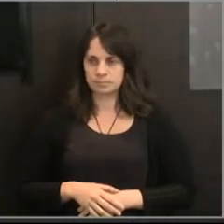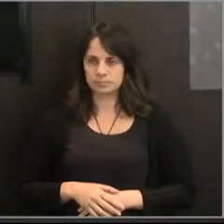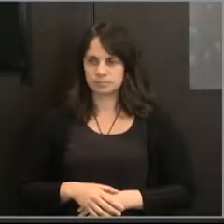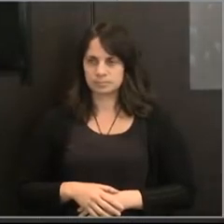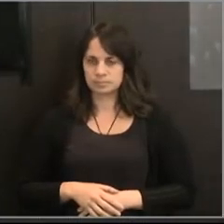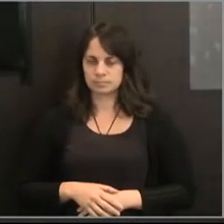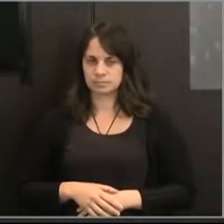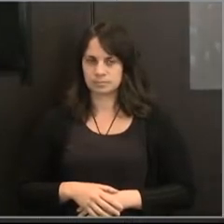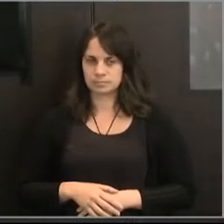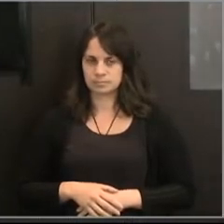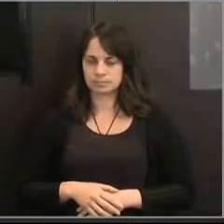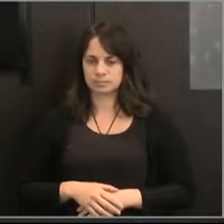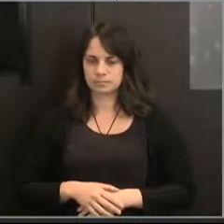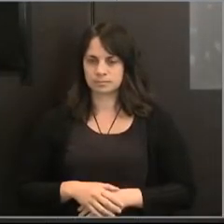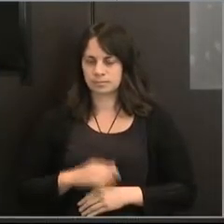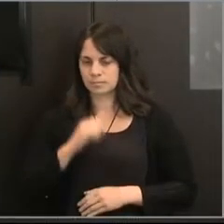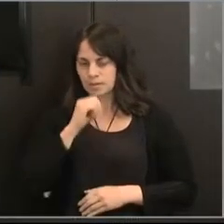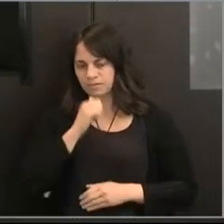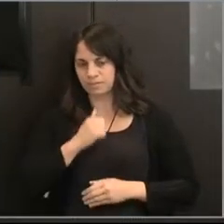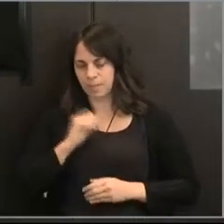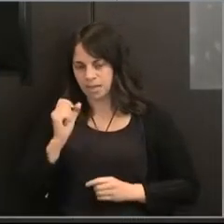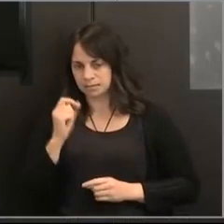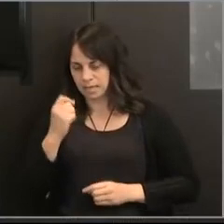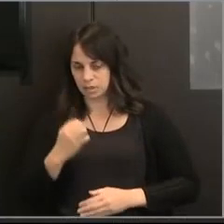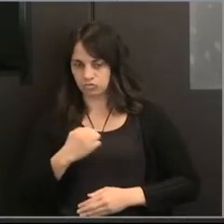and appreciating the